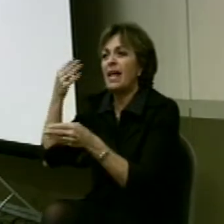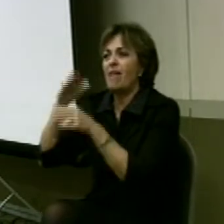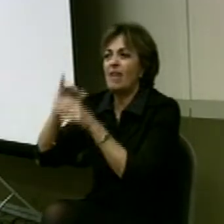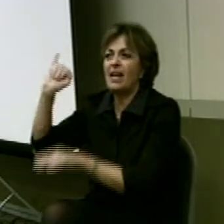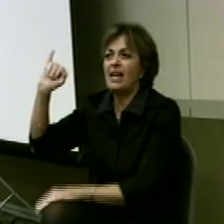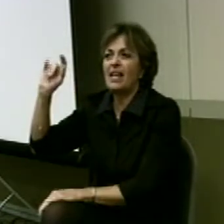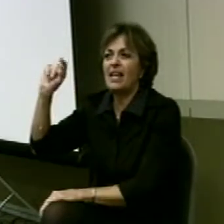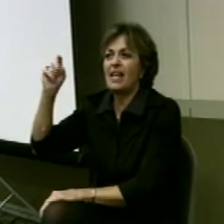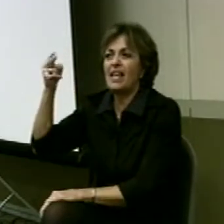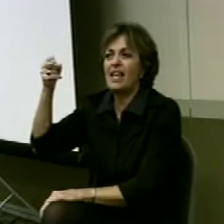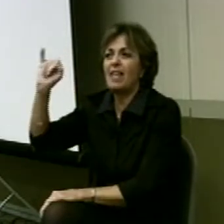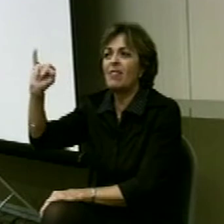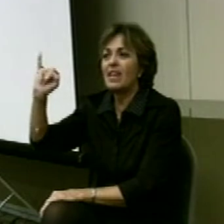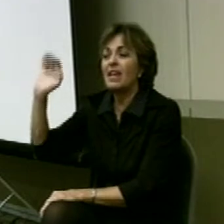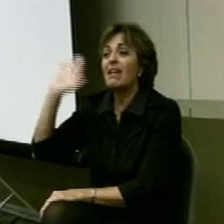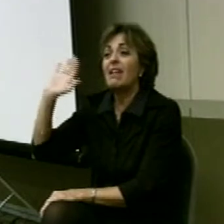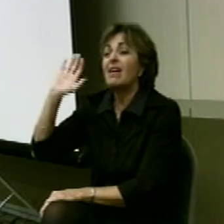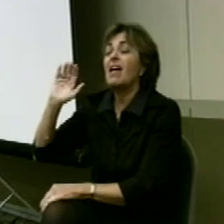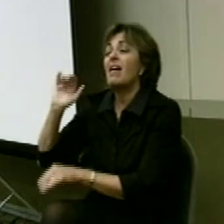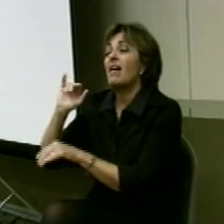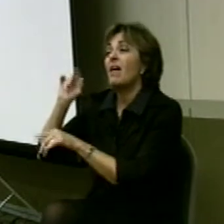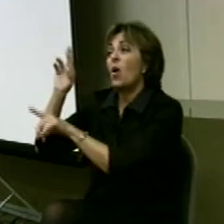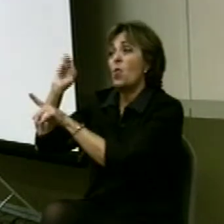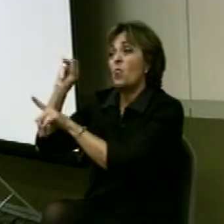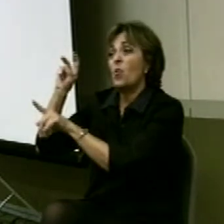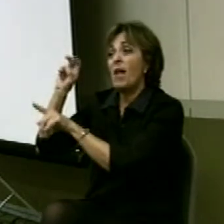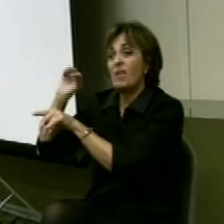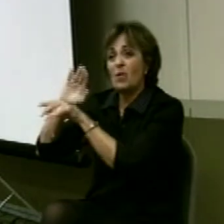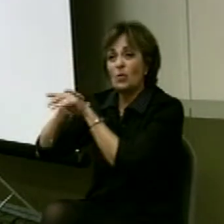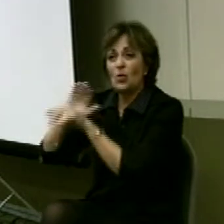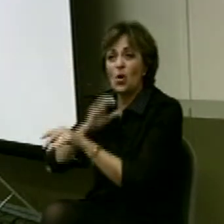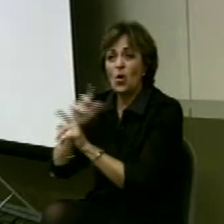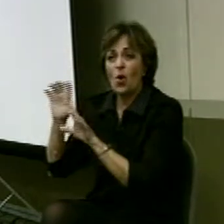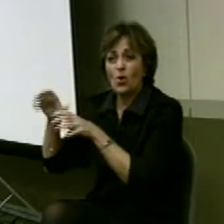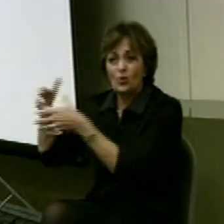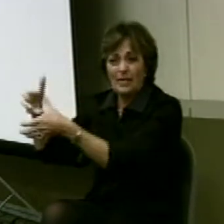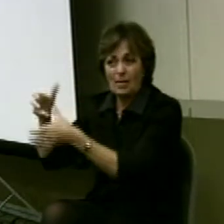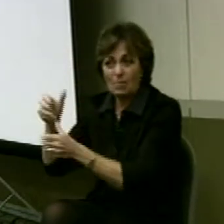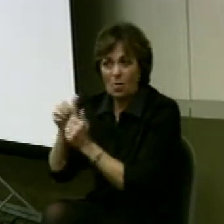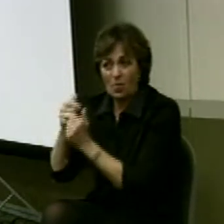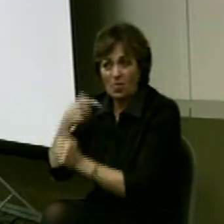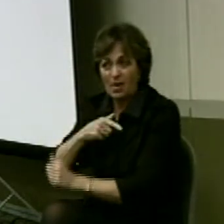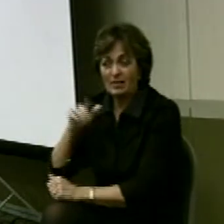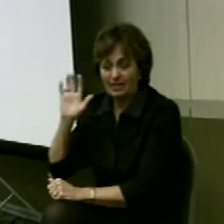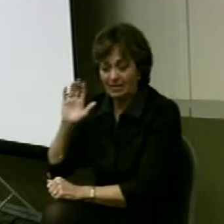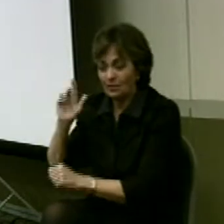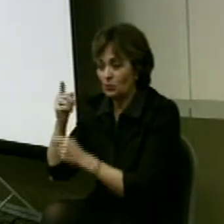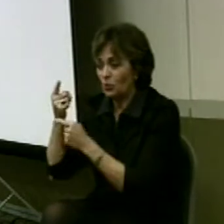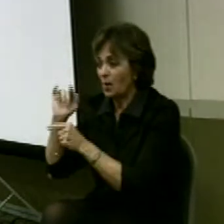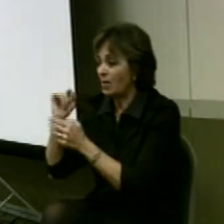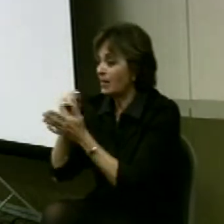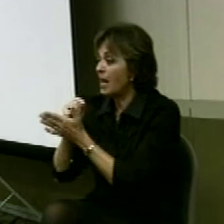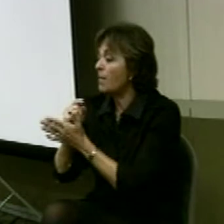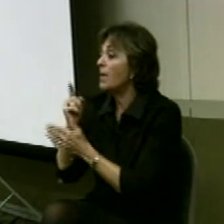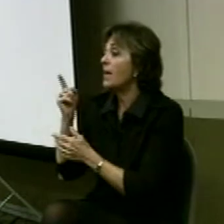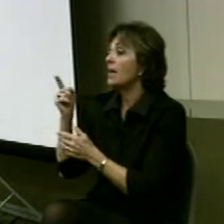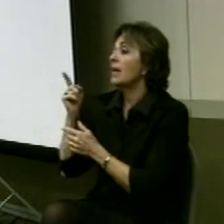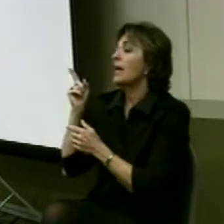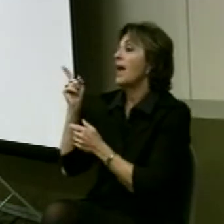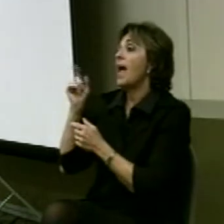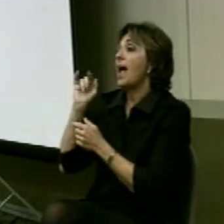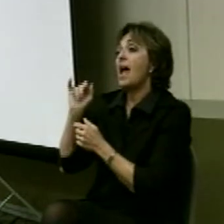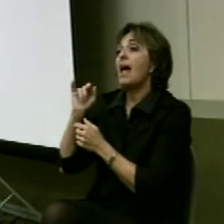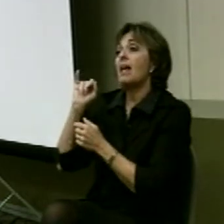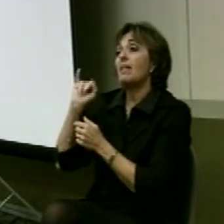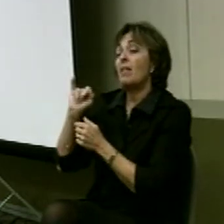the same presentation that we gave at IFE. However, at that time, Raven was also on the team presenting with us. But